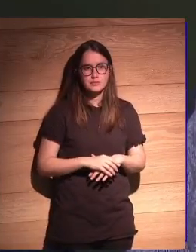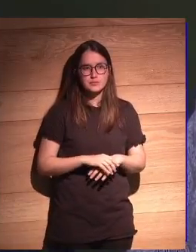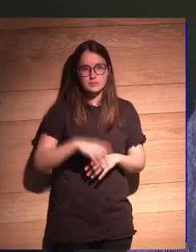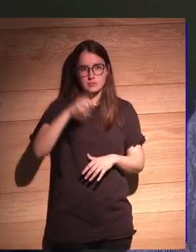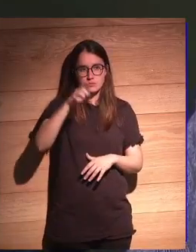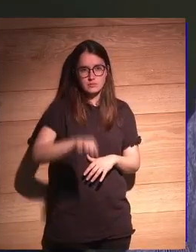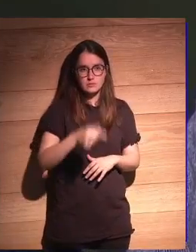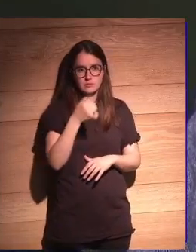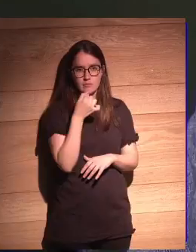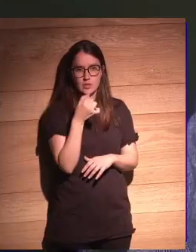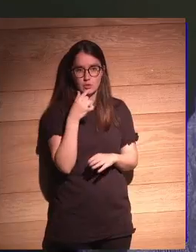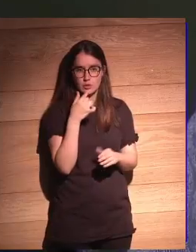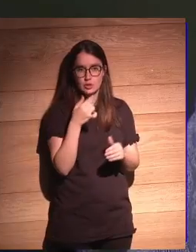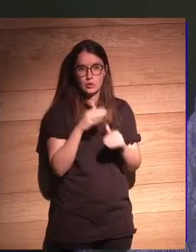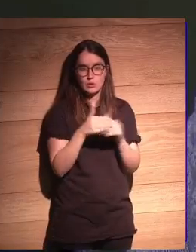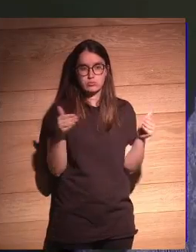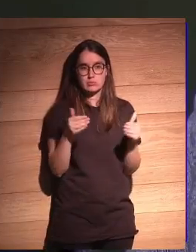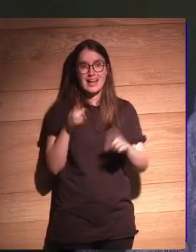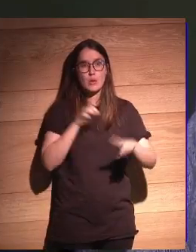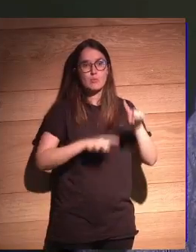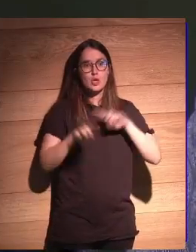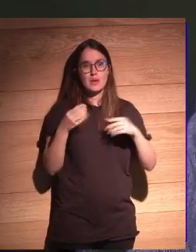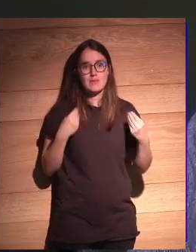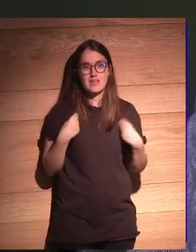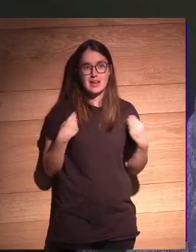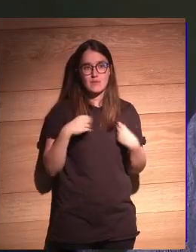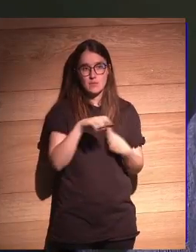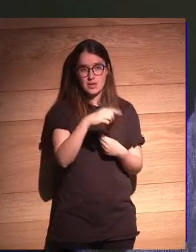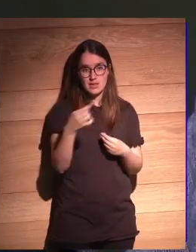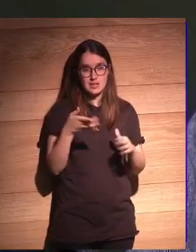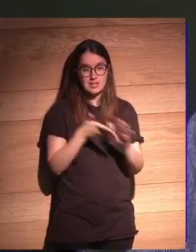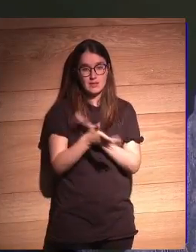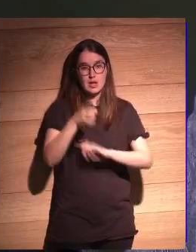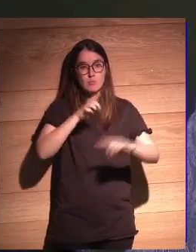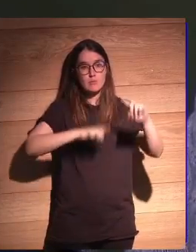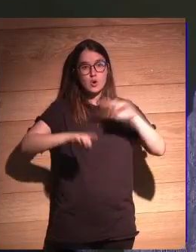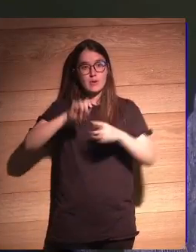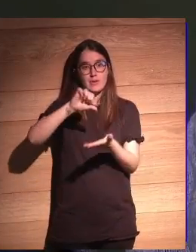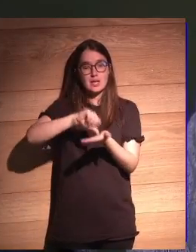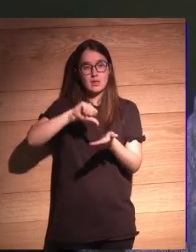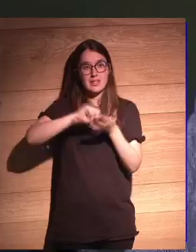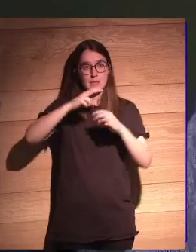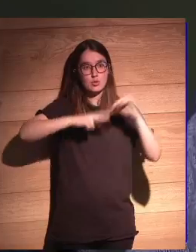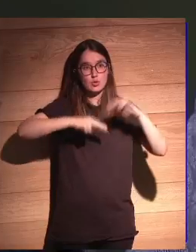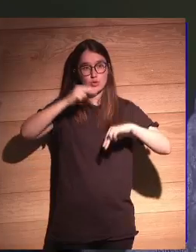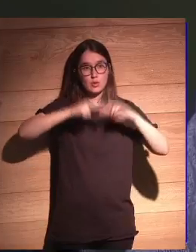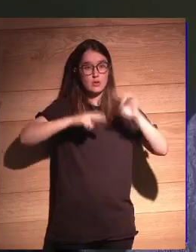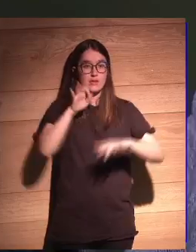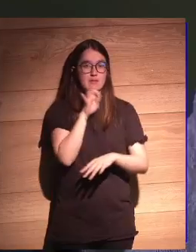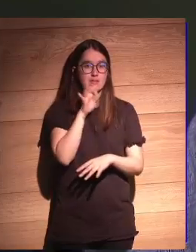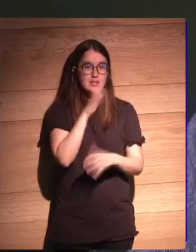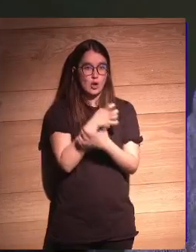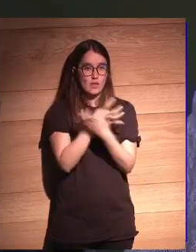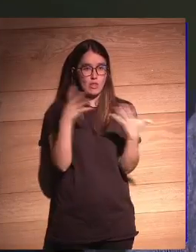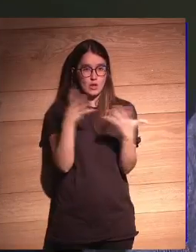here having this very clear in our mind. You said this earlier when you started. The problem of the housing is the problem of the cities that we